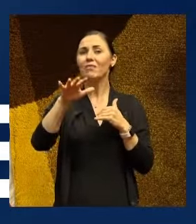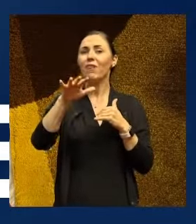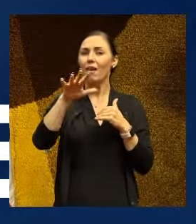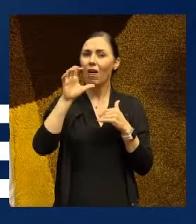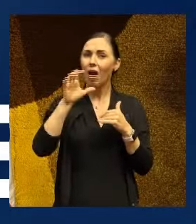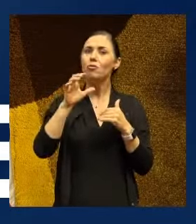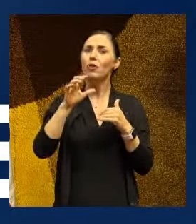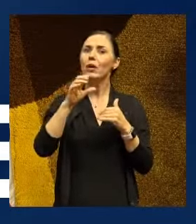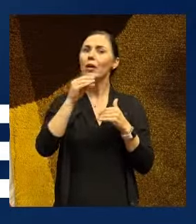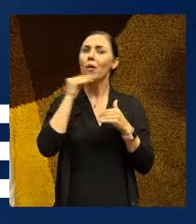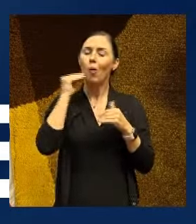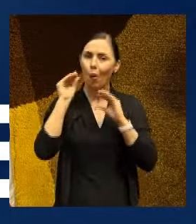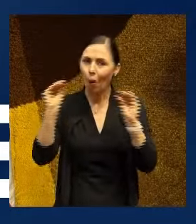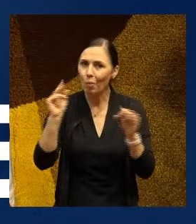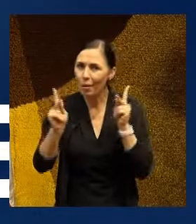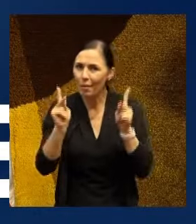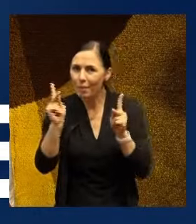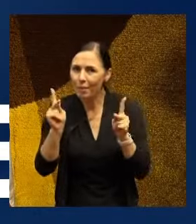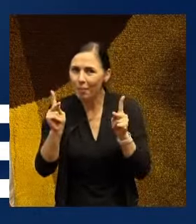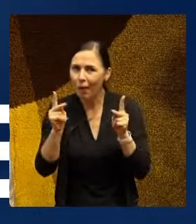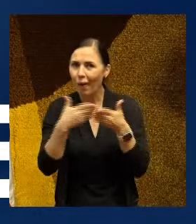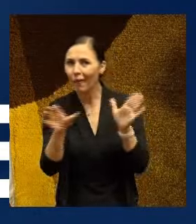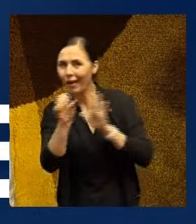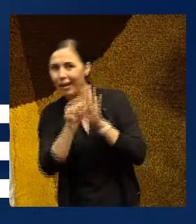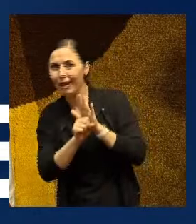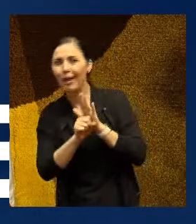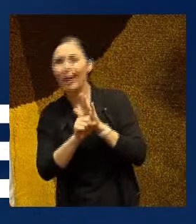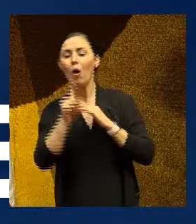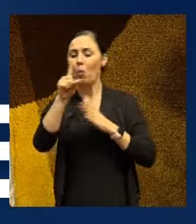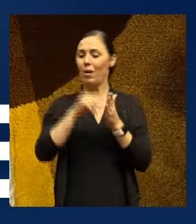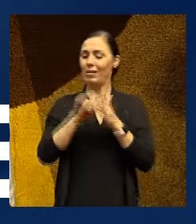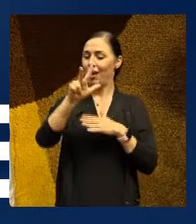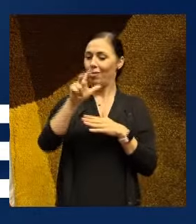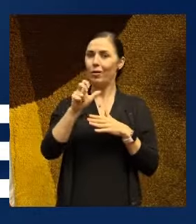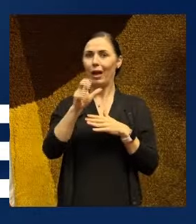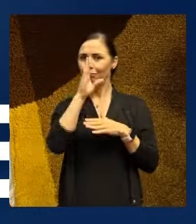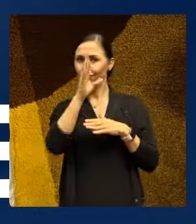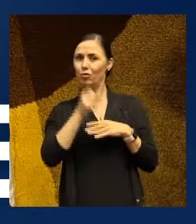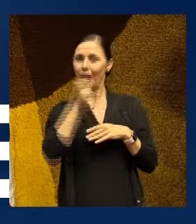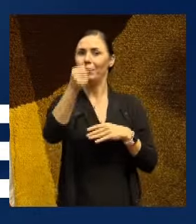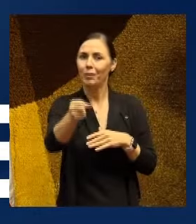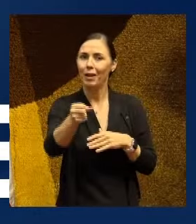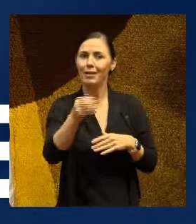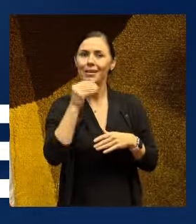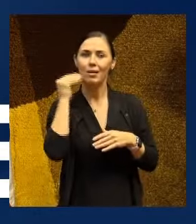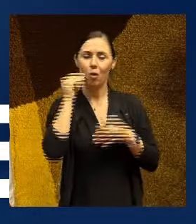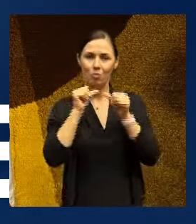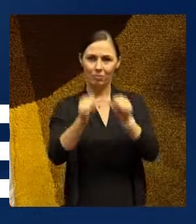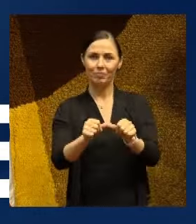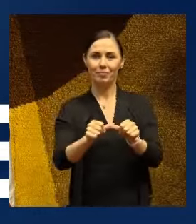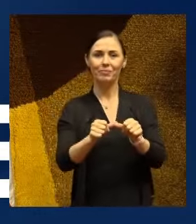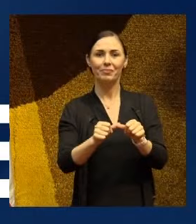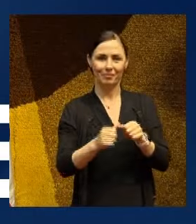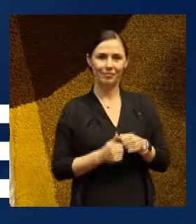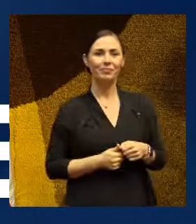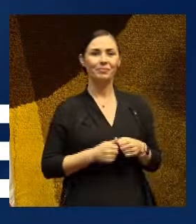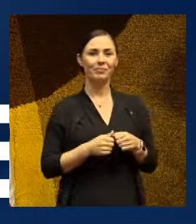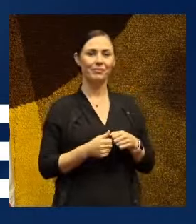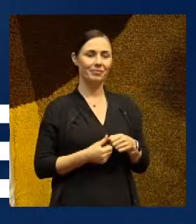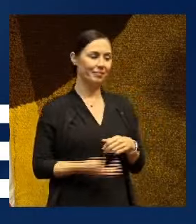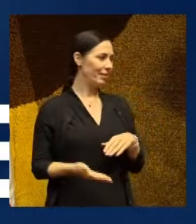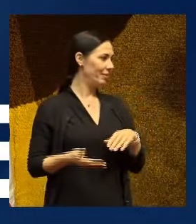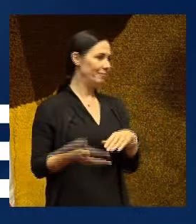than 1,300 placed directly into permanent housing. By increasing funding for the homeless